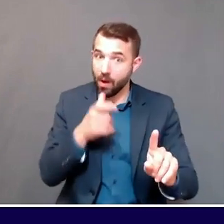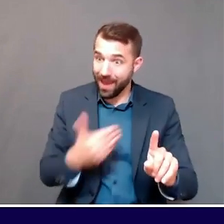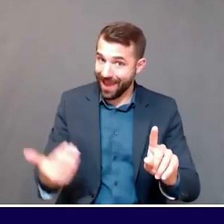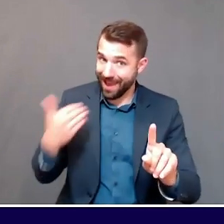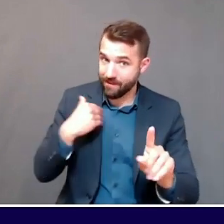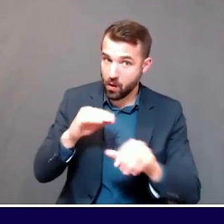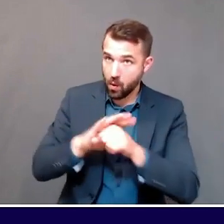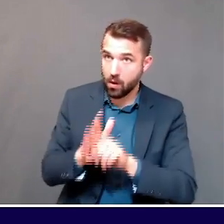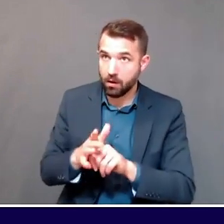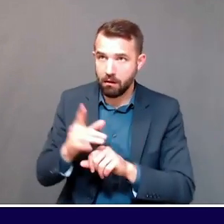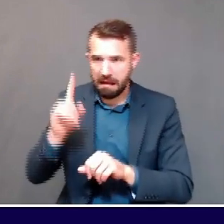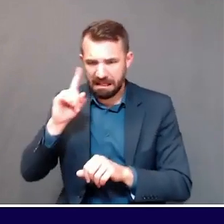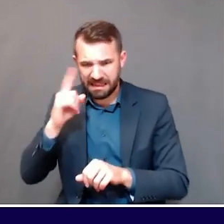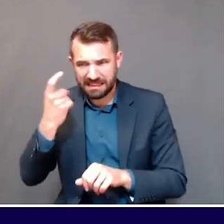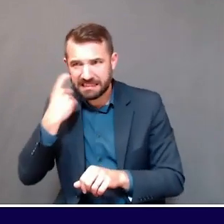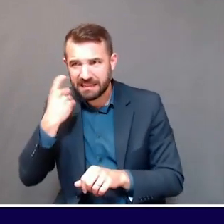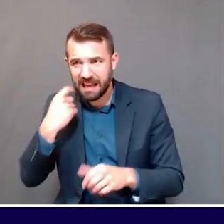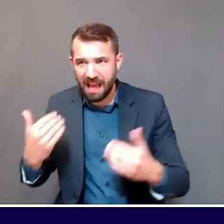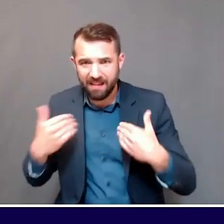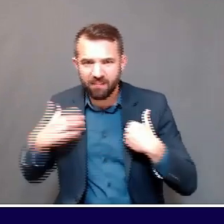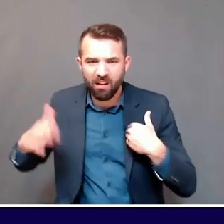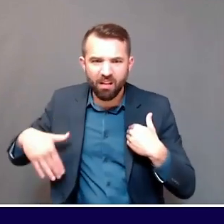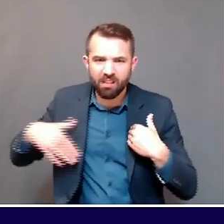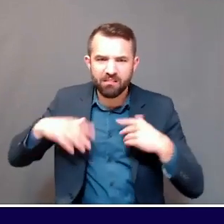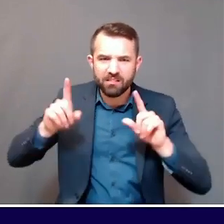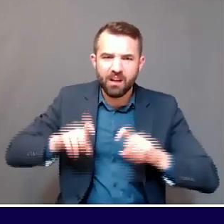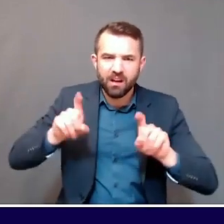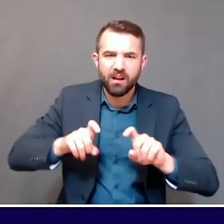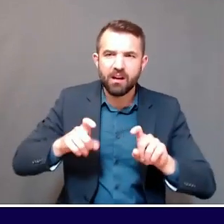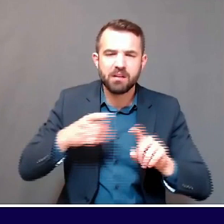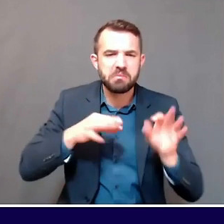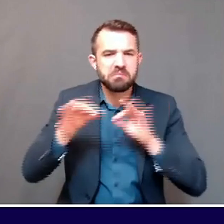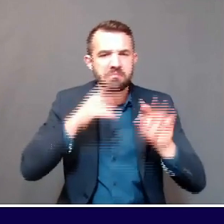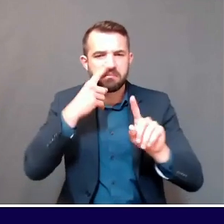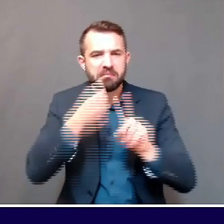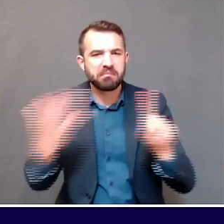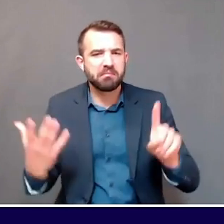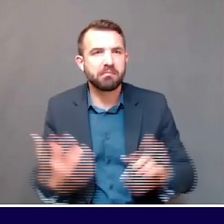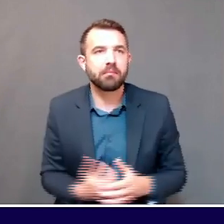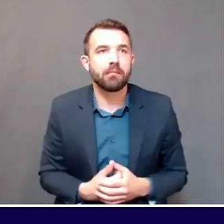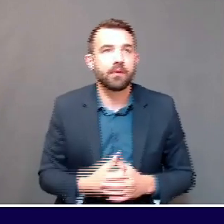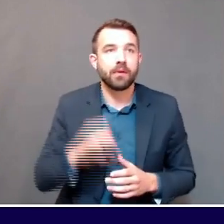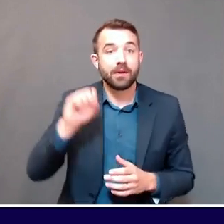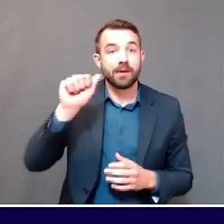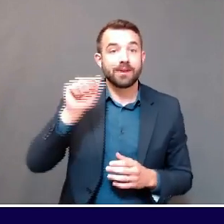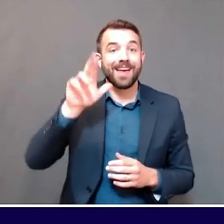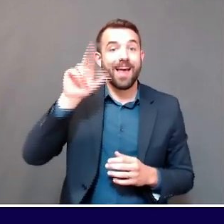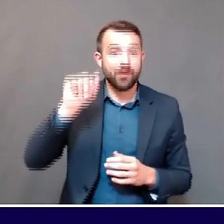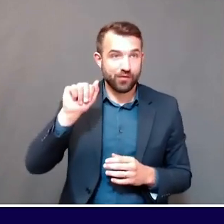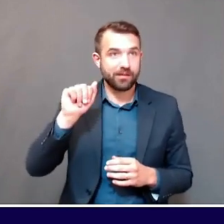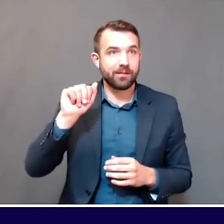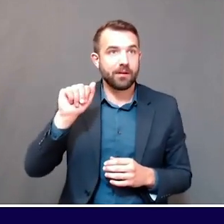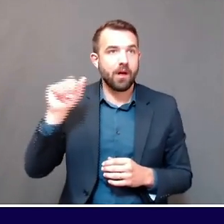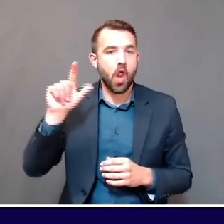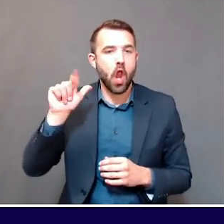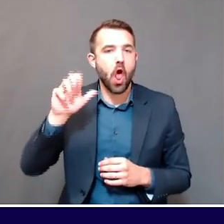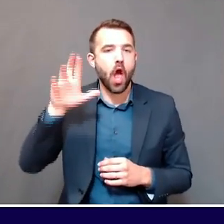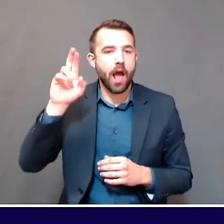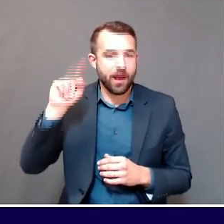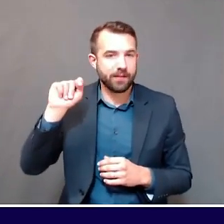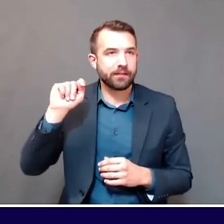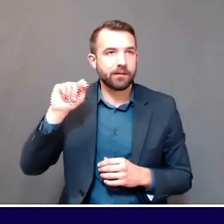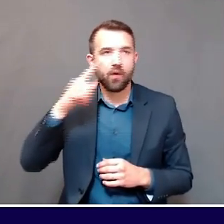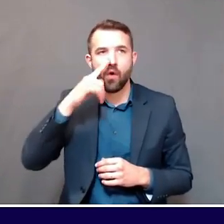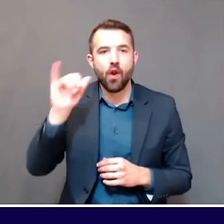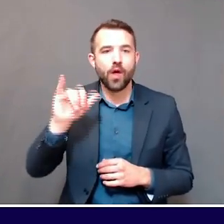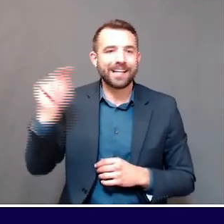Can you talk more about that? Sure thing, Caitlin. So Sarah Alert is the IT backbone of our contact tracing